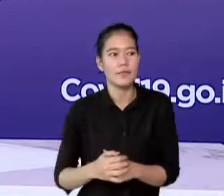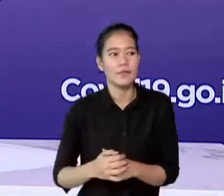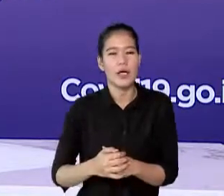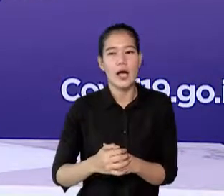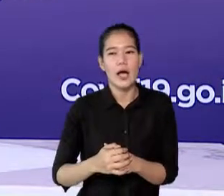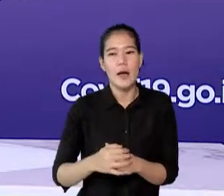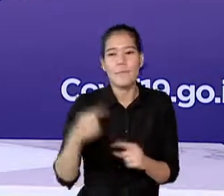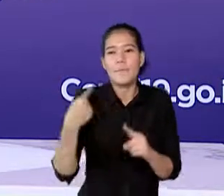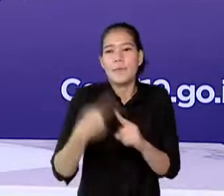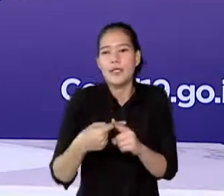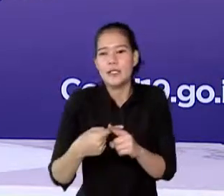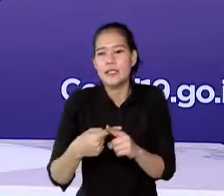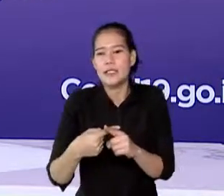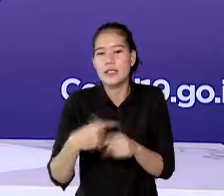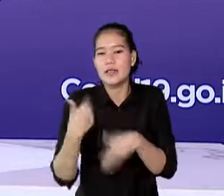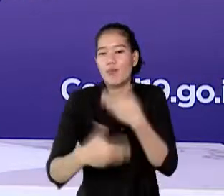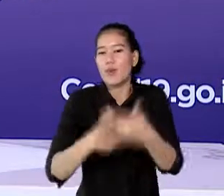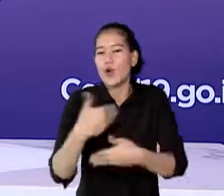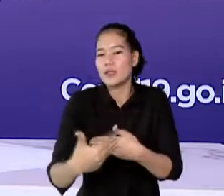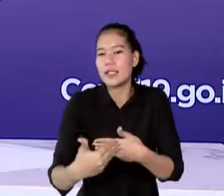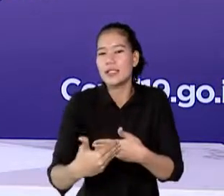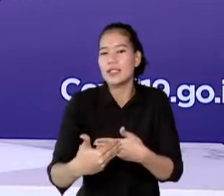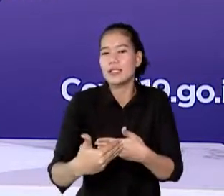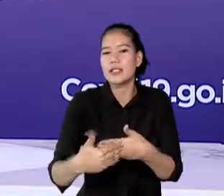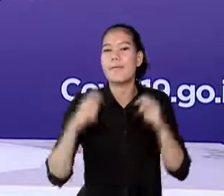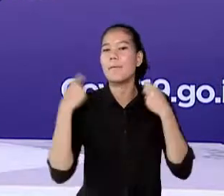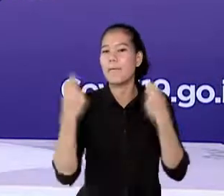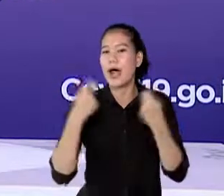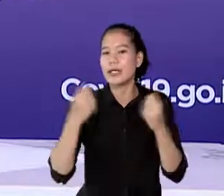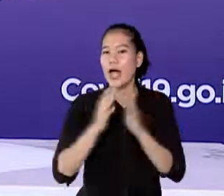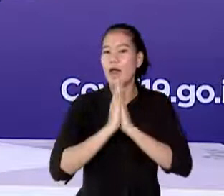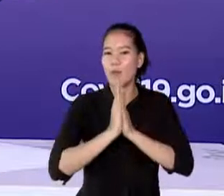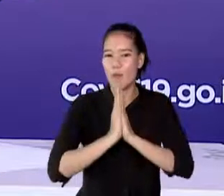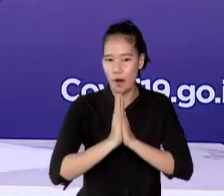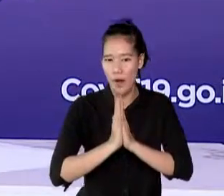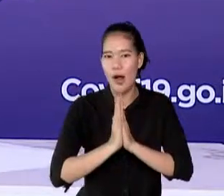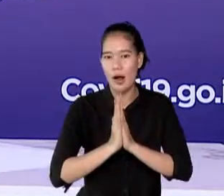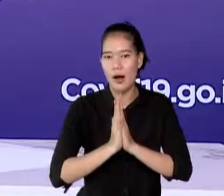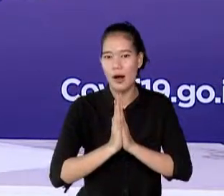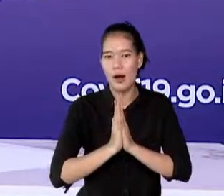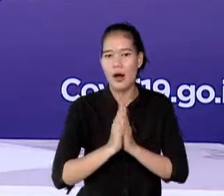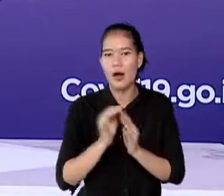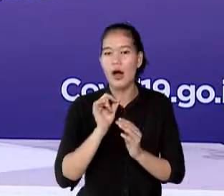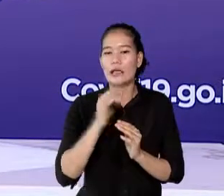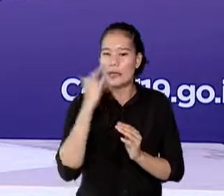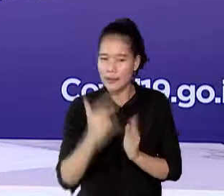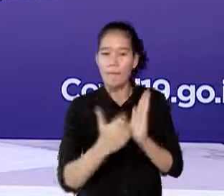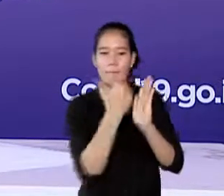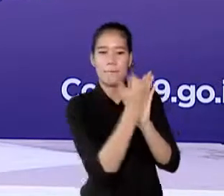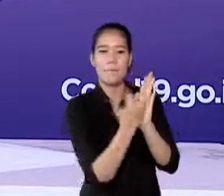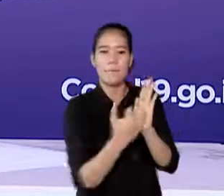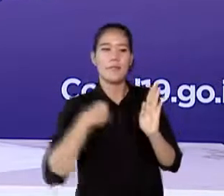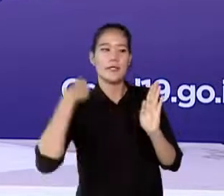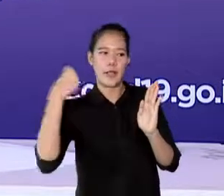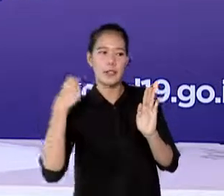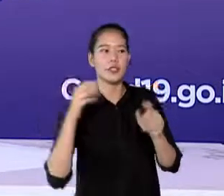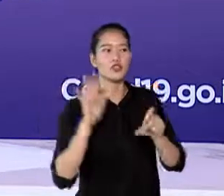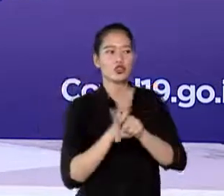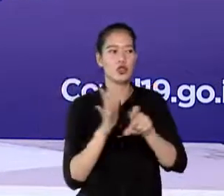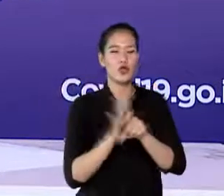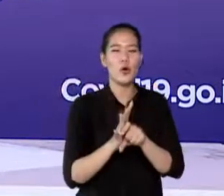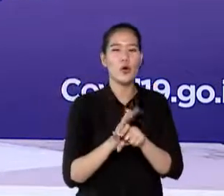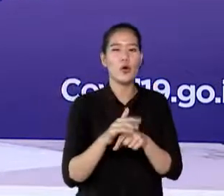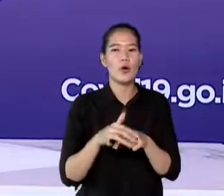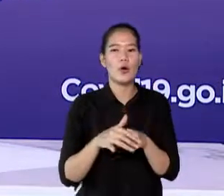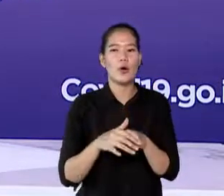traditions during the month of Ramadan and Eid that are more likely to violate health protocols, for example,